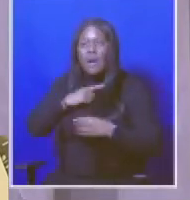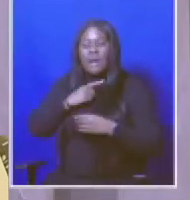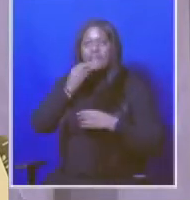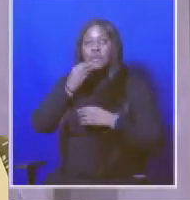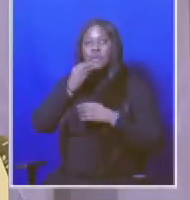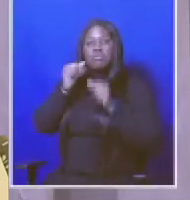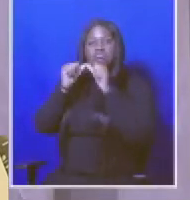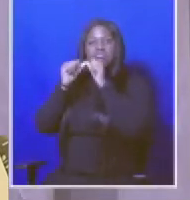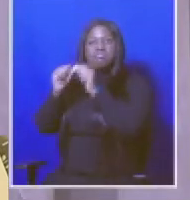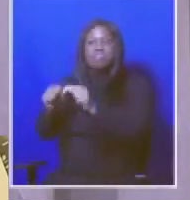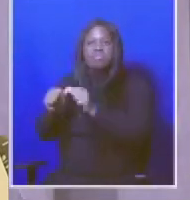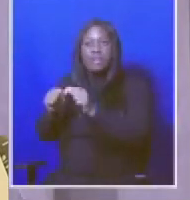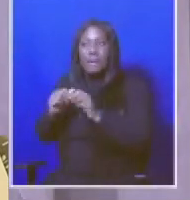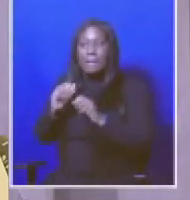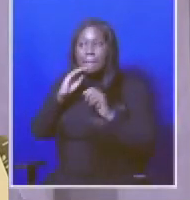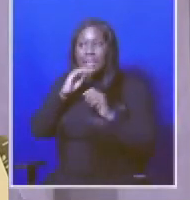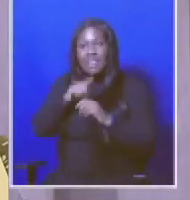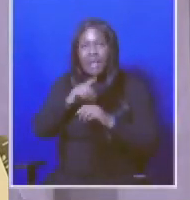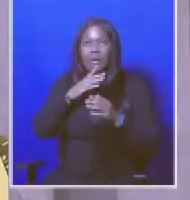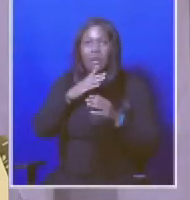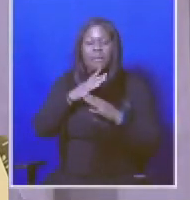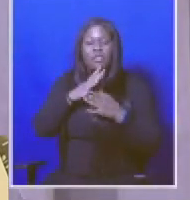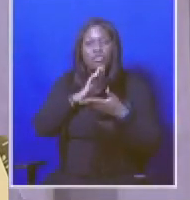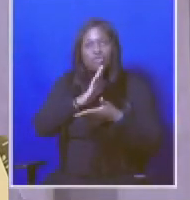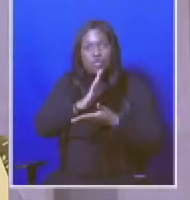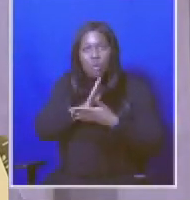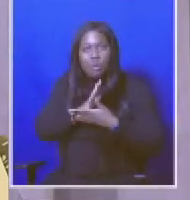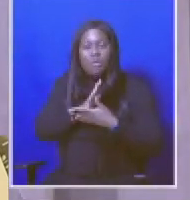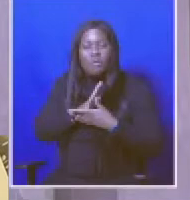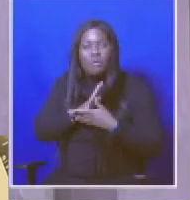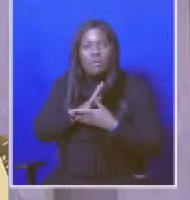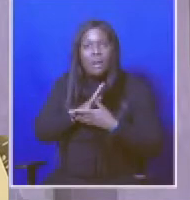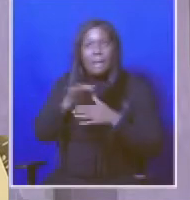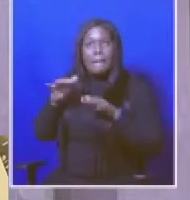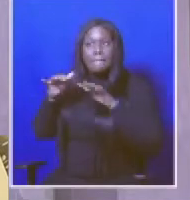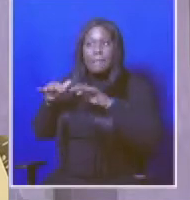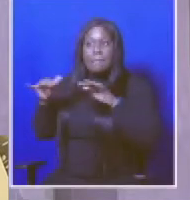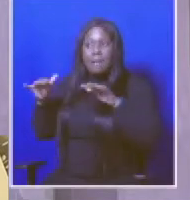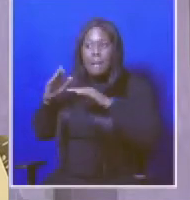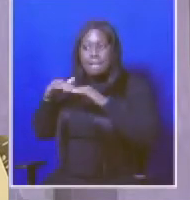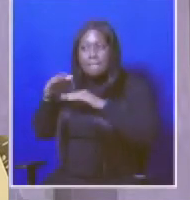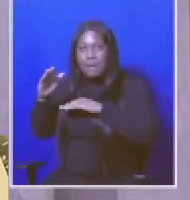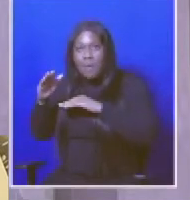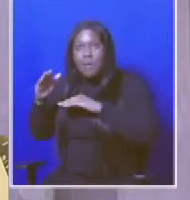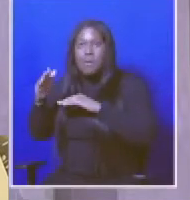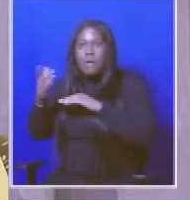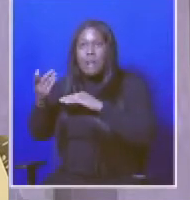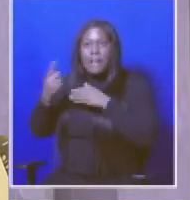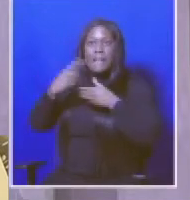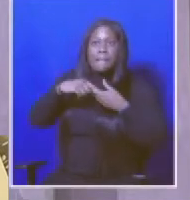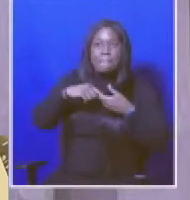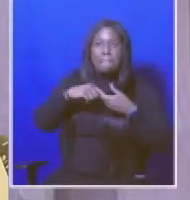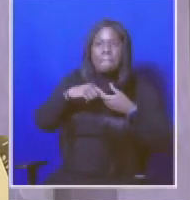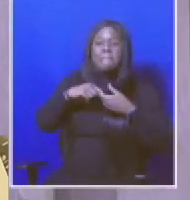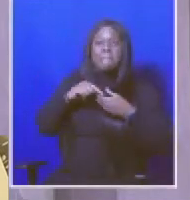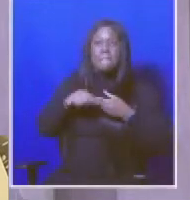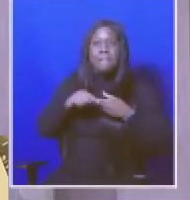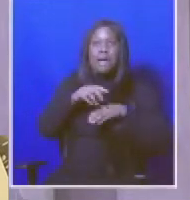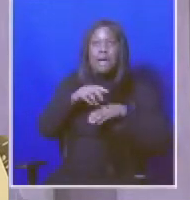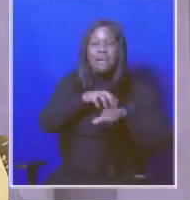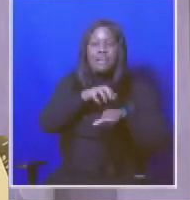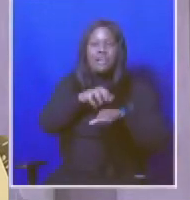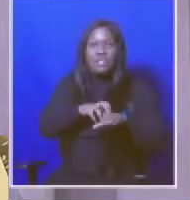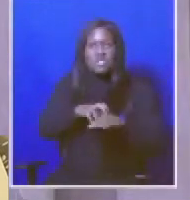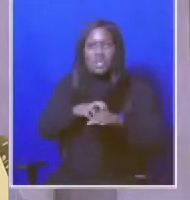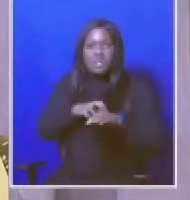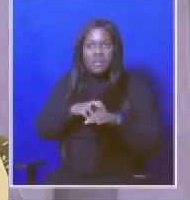go hand in hand in ensuring that we bring more people into agriculture, particularly